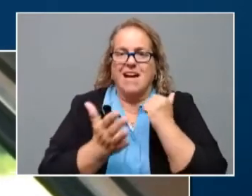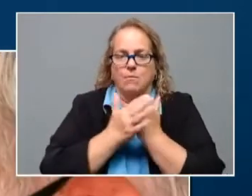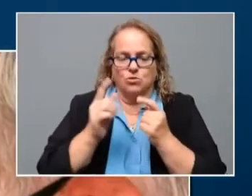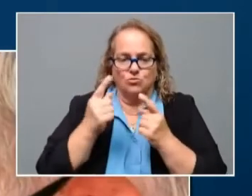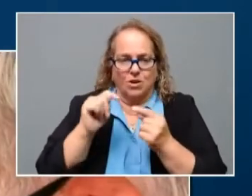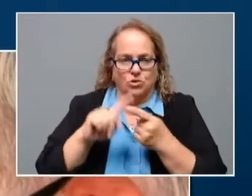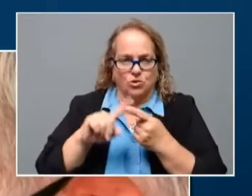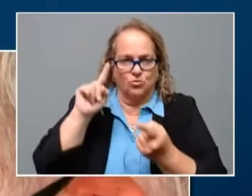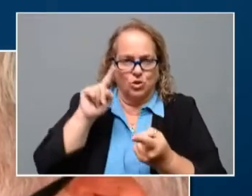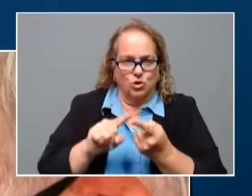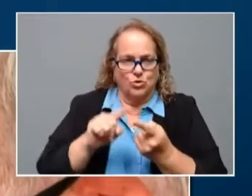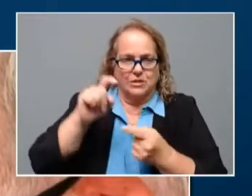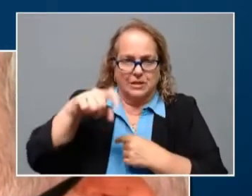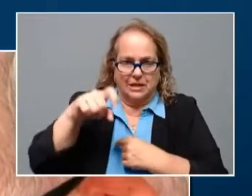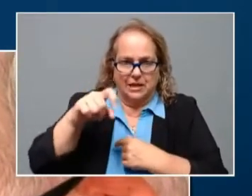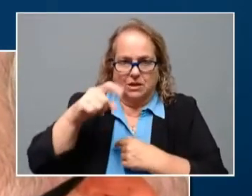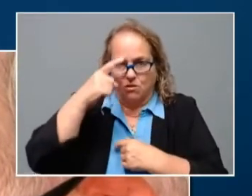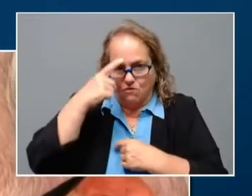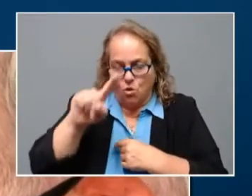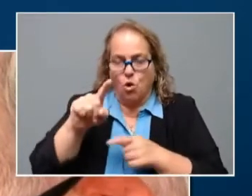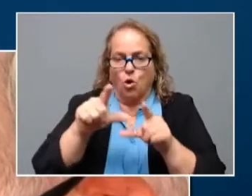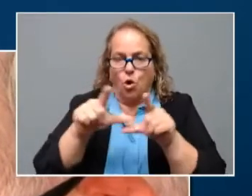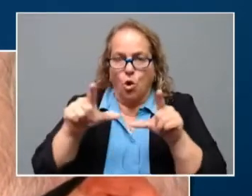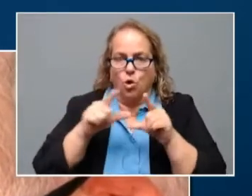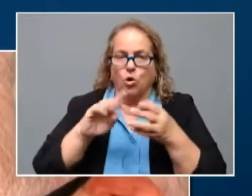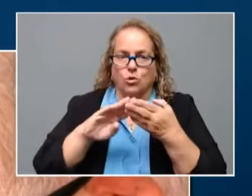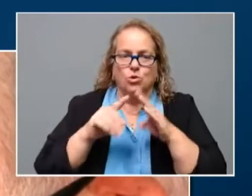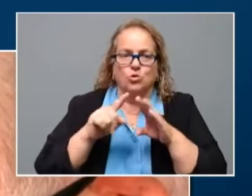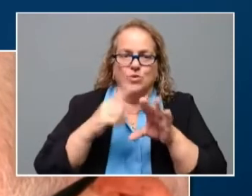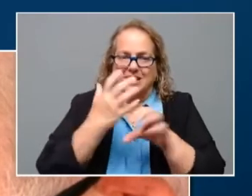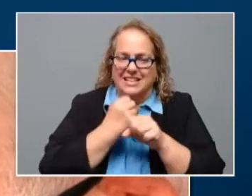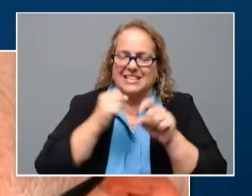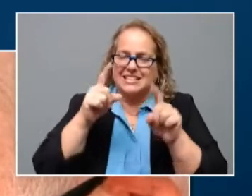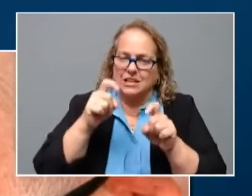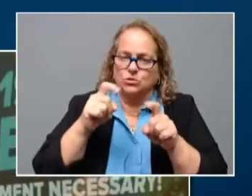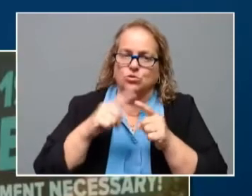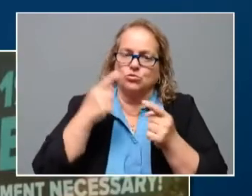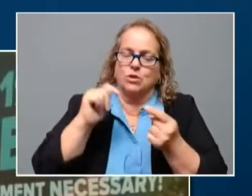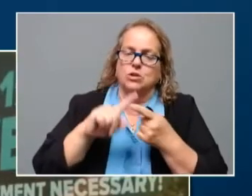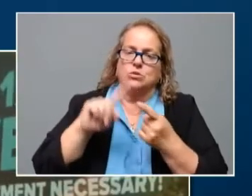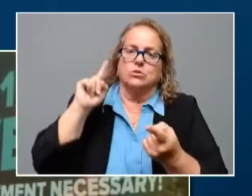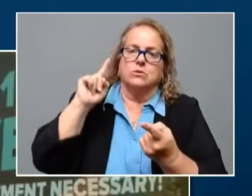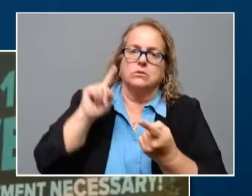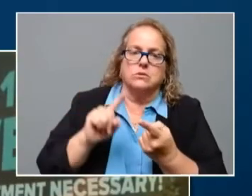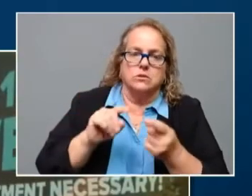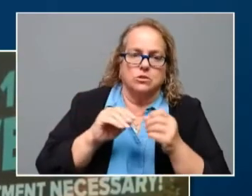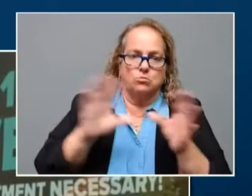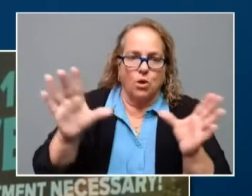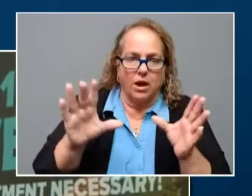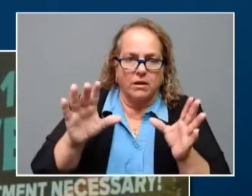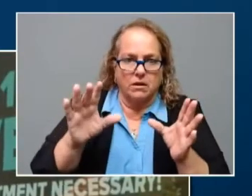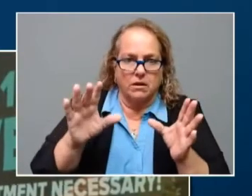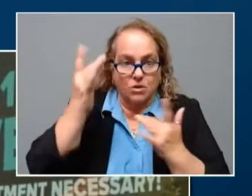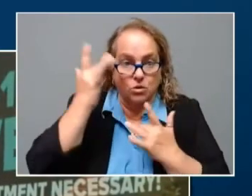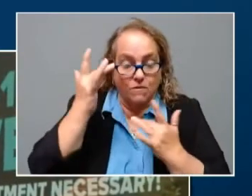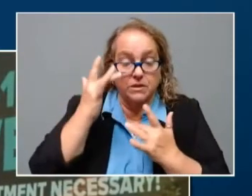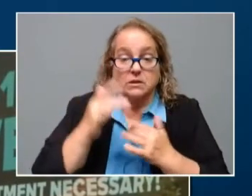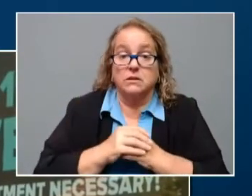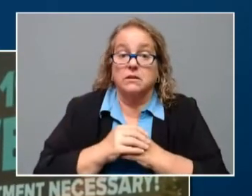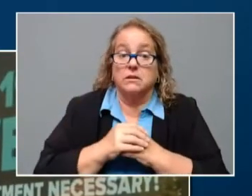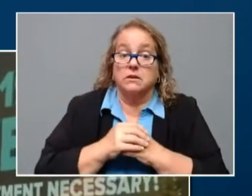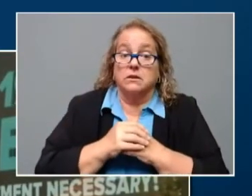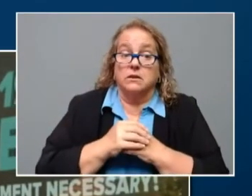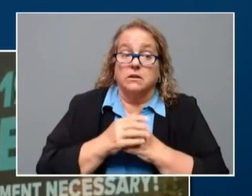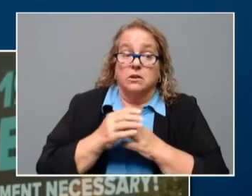that need for the local communities to get tested and really try to slow down the spread of COVID. The main thing between here and the emergency room is that we're